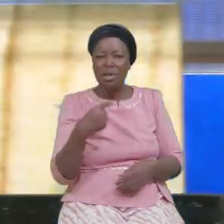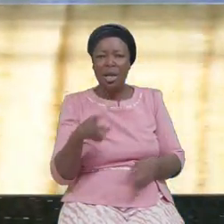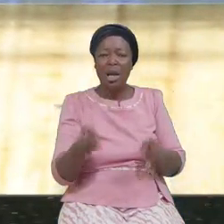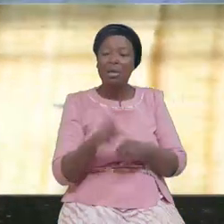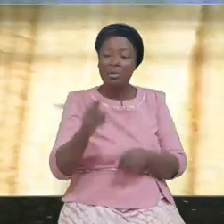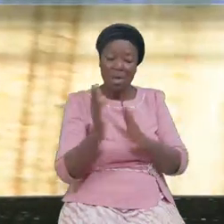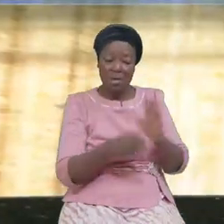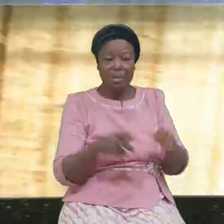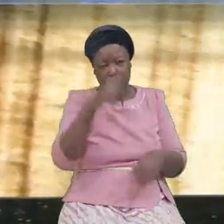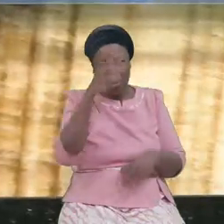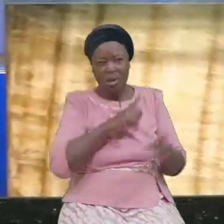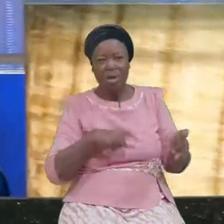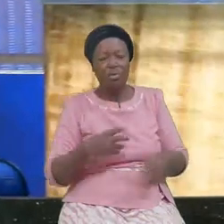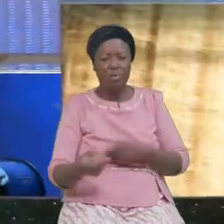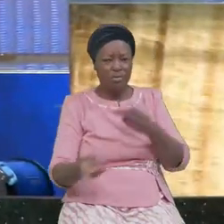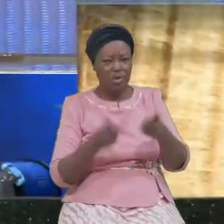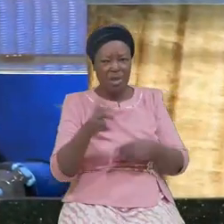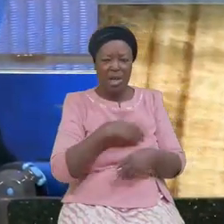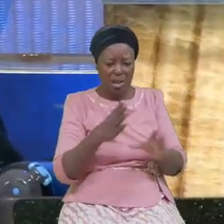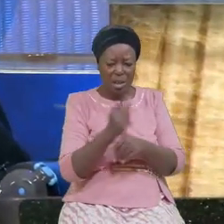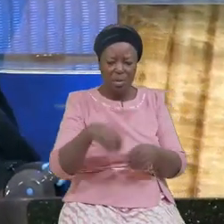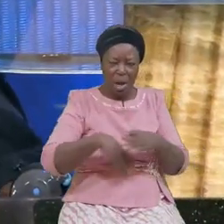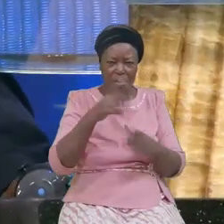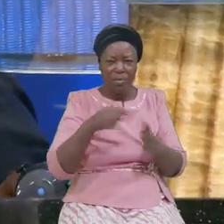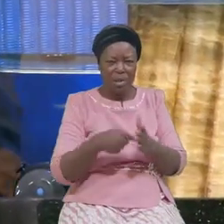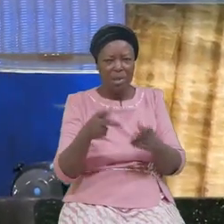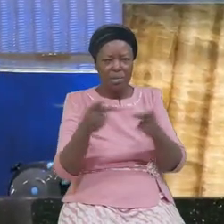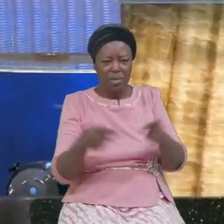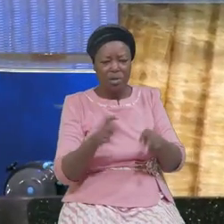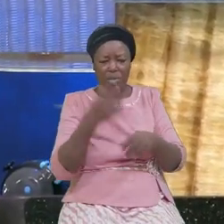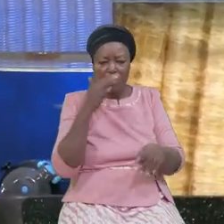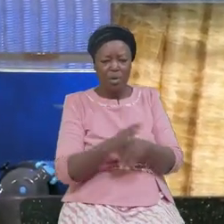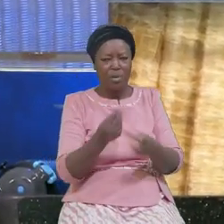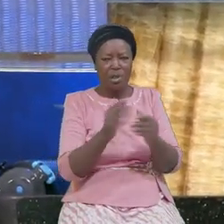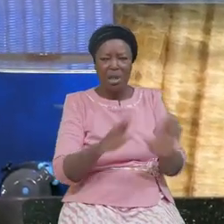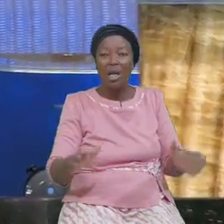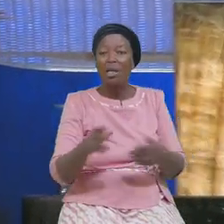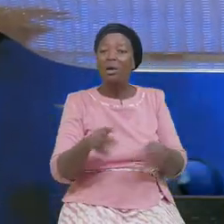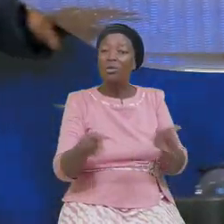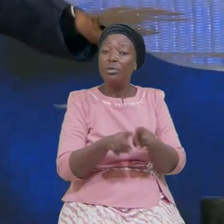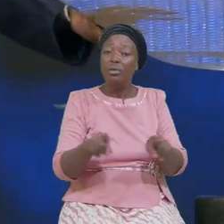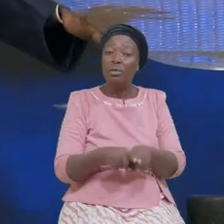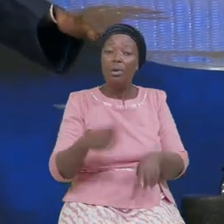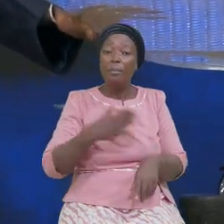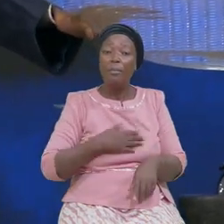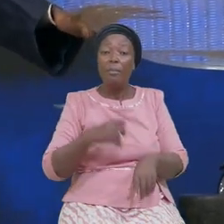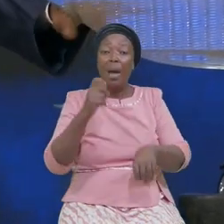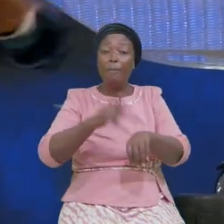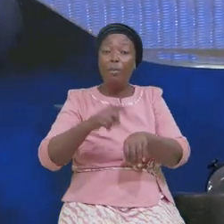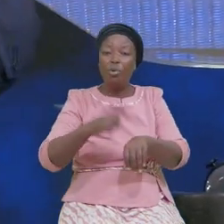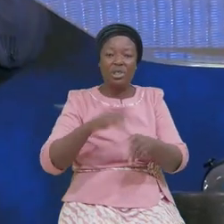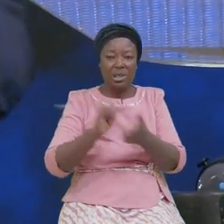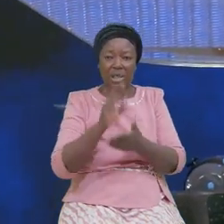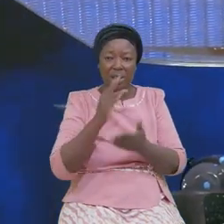the Lord will visit you, and he will take you out of this place to the promised land. Even my bones that are